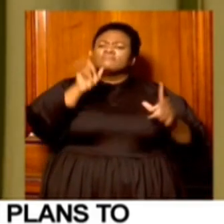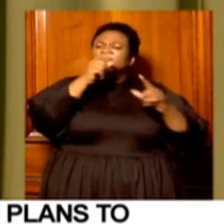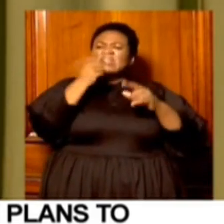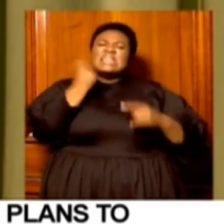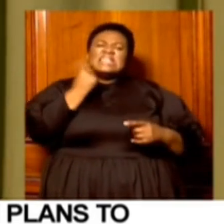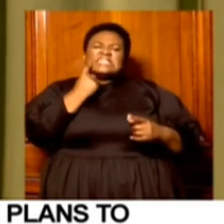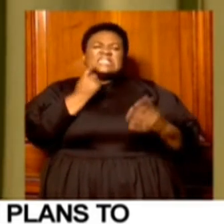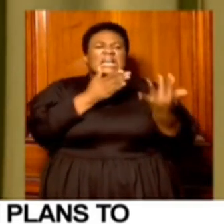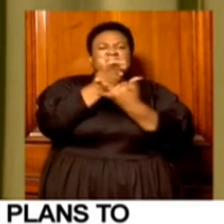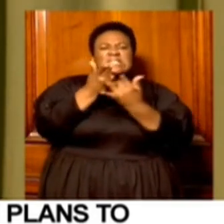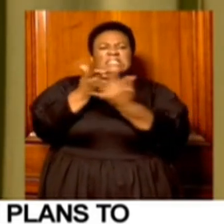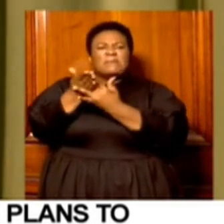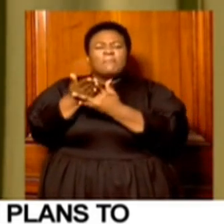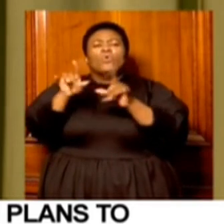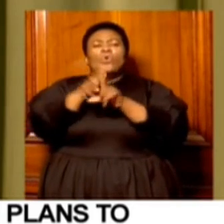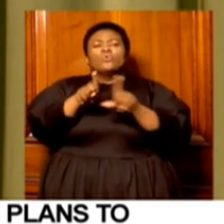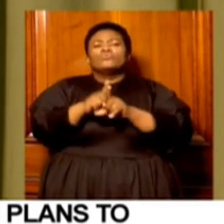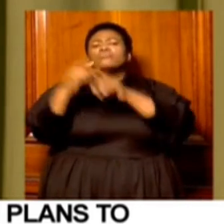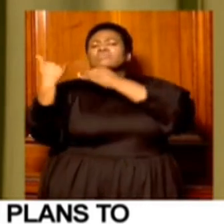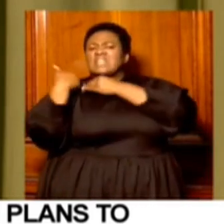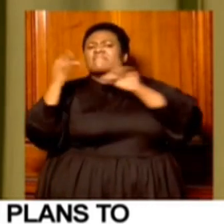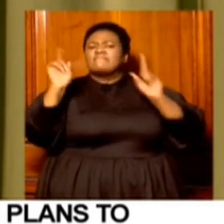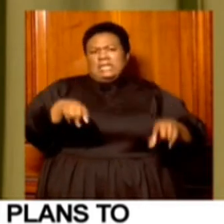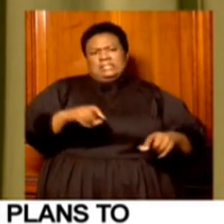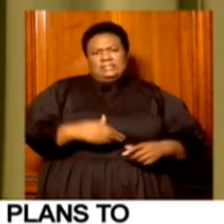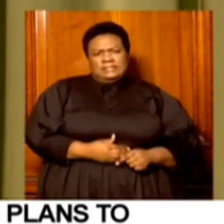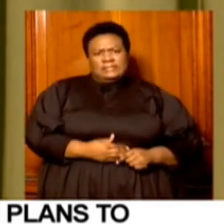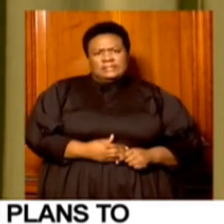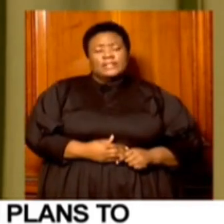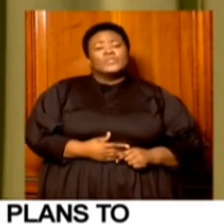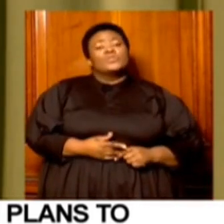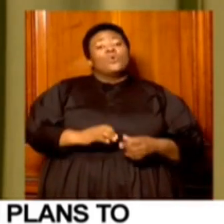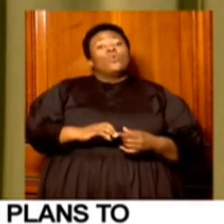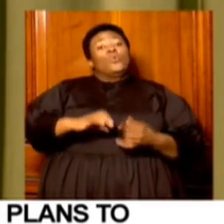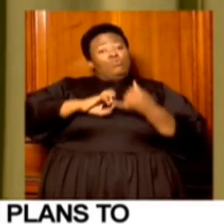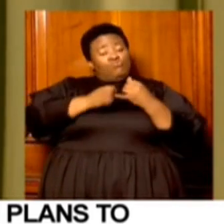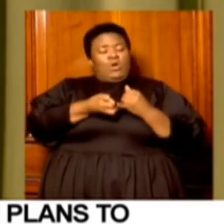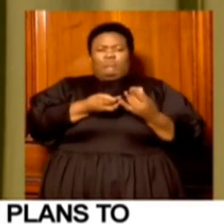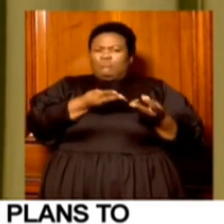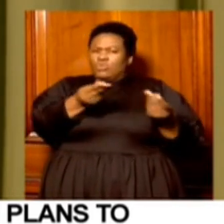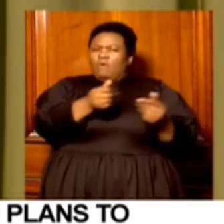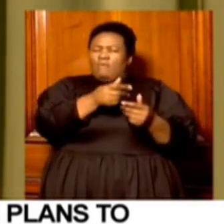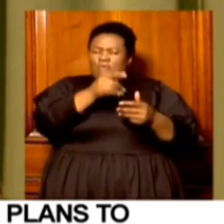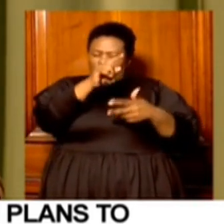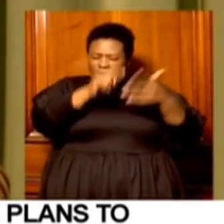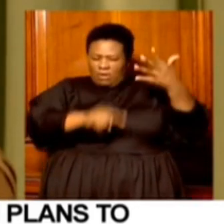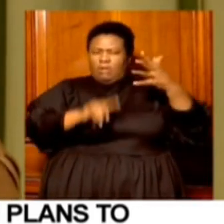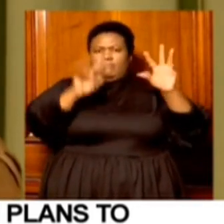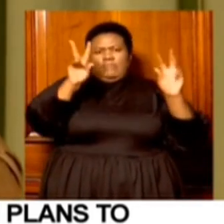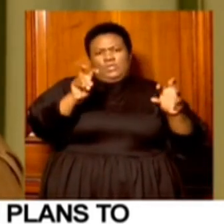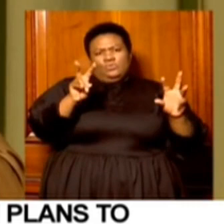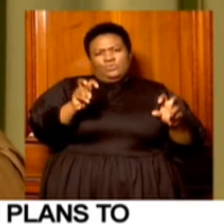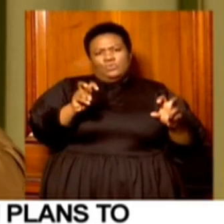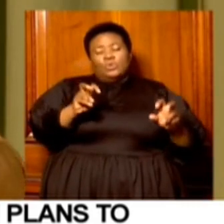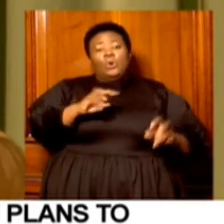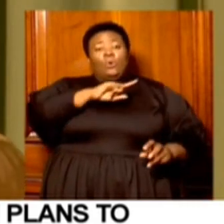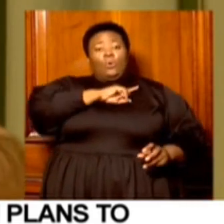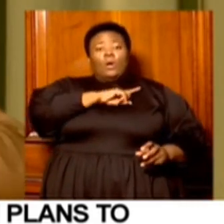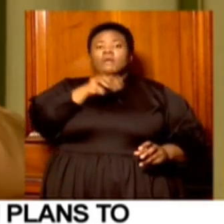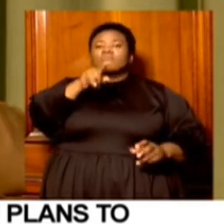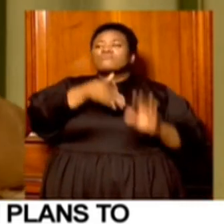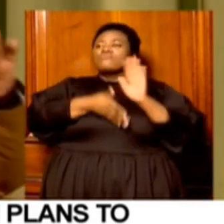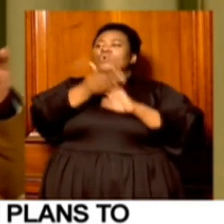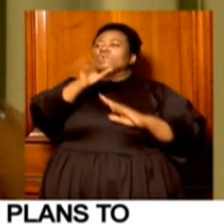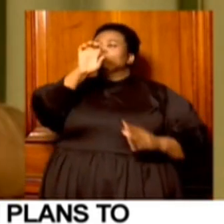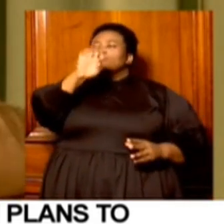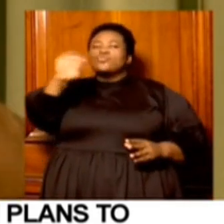must be a safer mode of transport. And that is what we are addressing. So that you can be in Europe, you